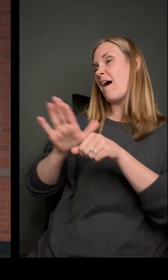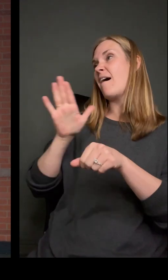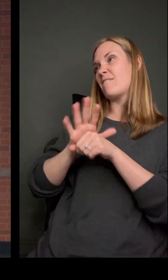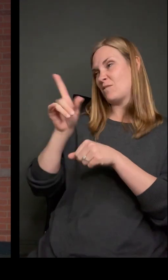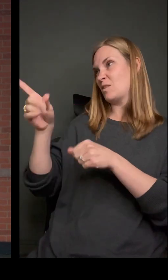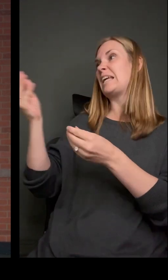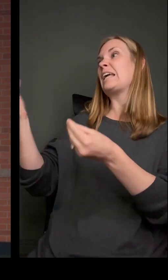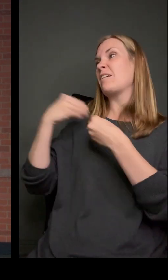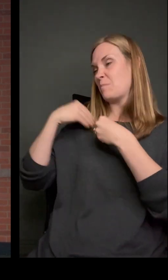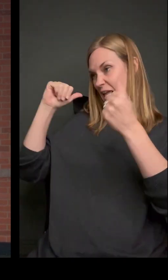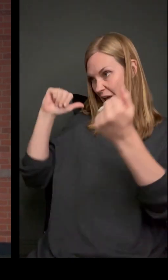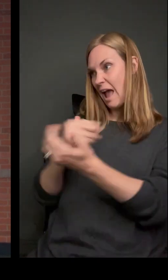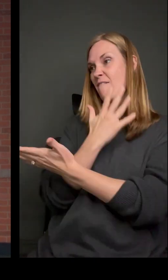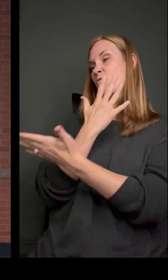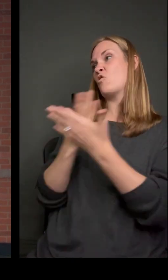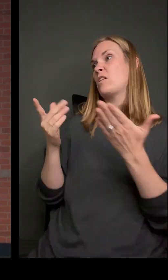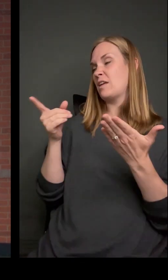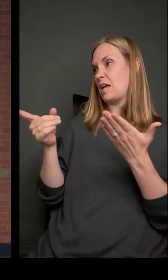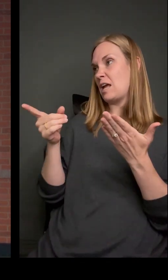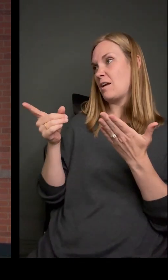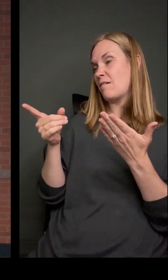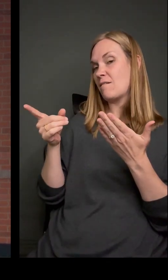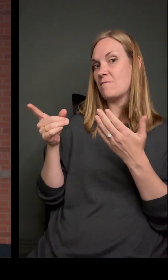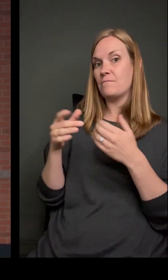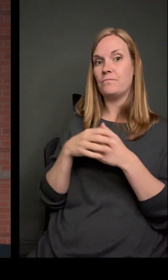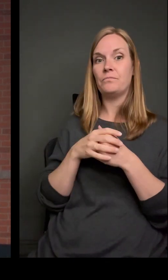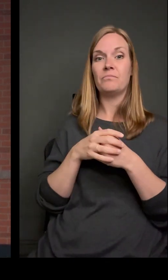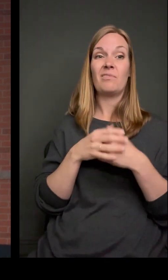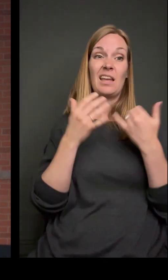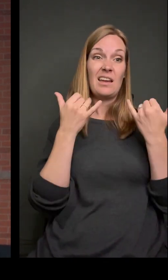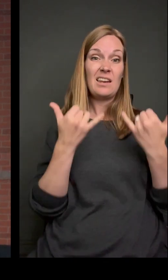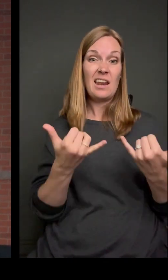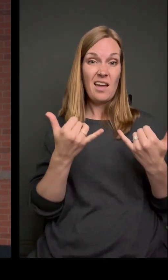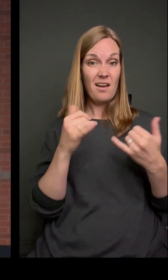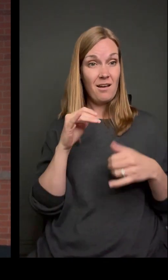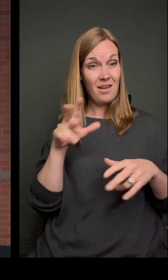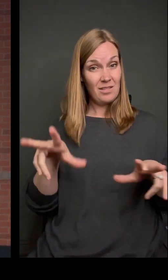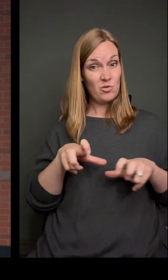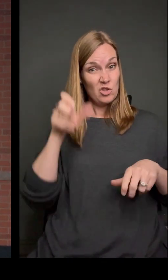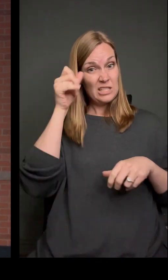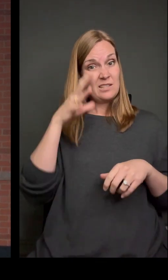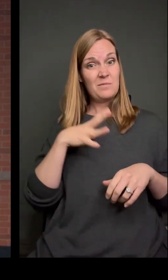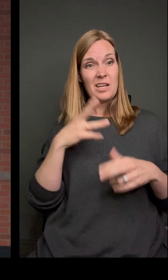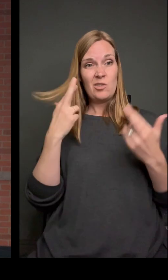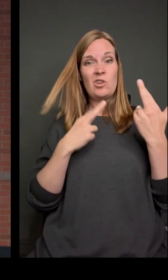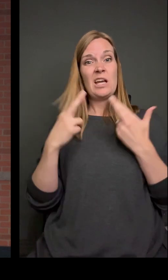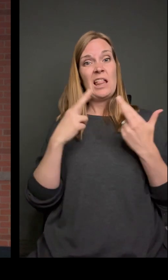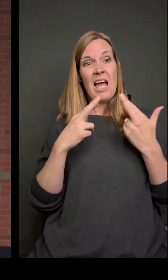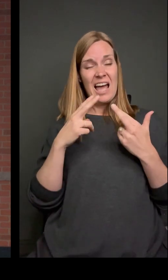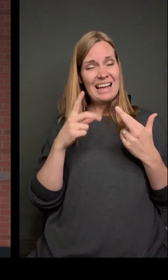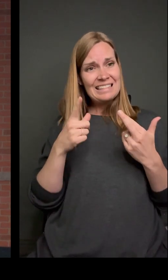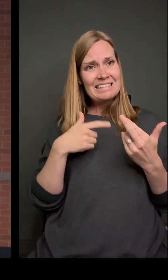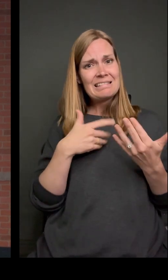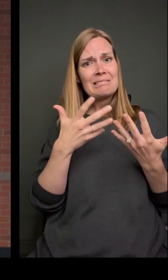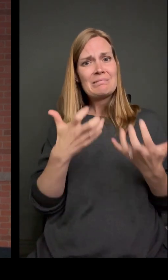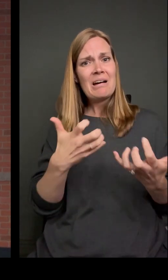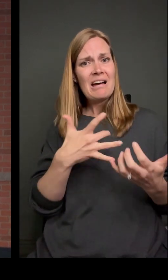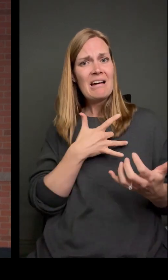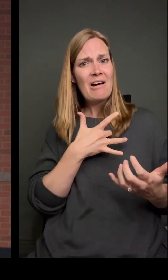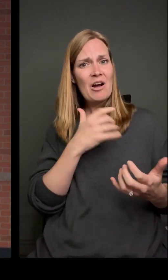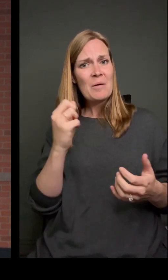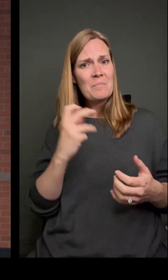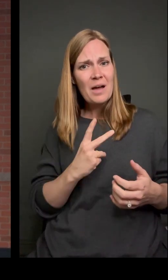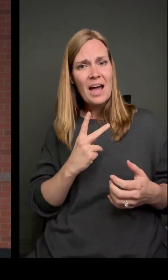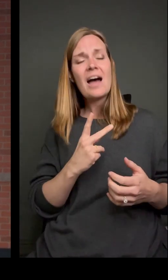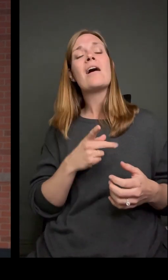of everything you own. It is everything you own." By now the miser had come to realize the value of his human heart with its human emotions, and so he